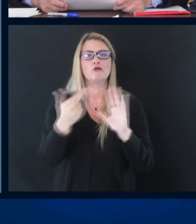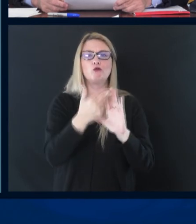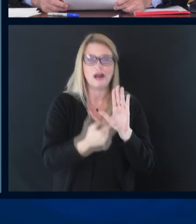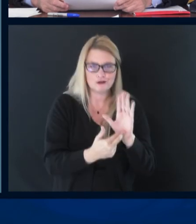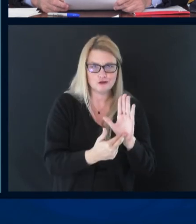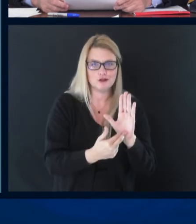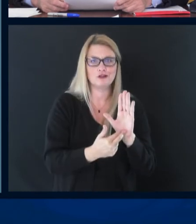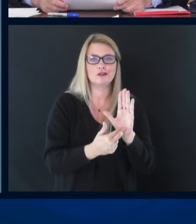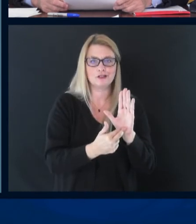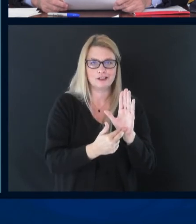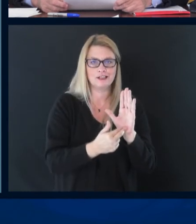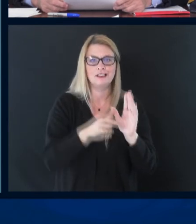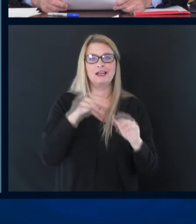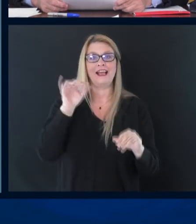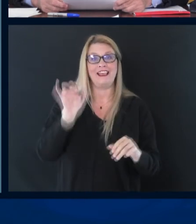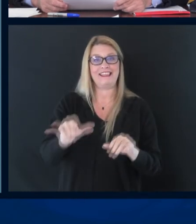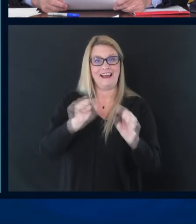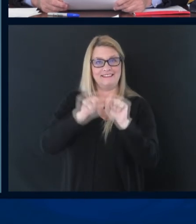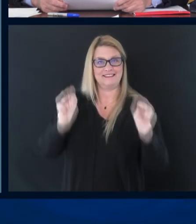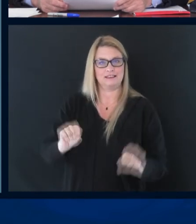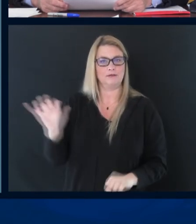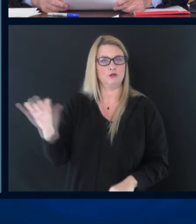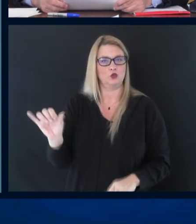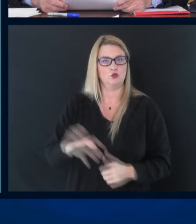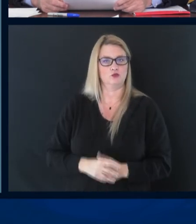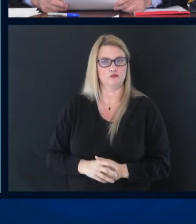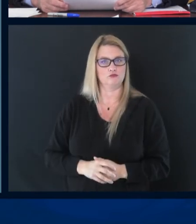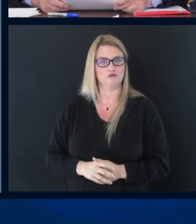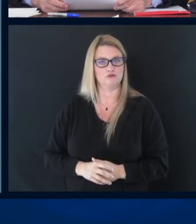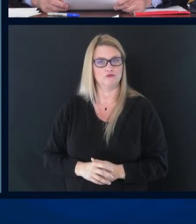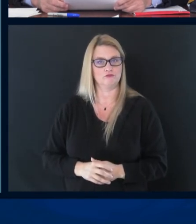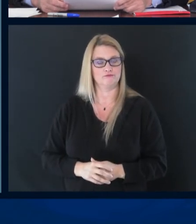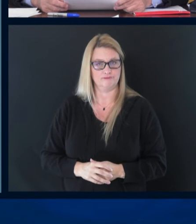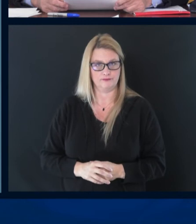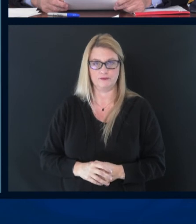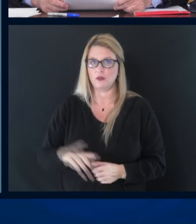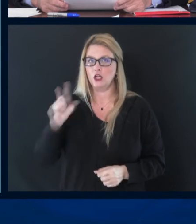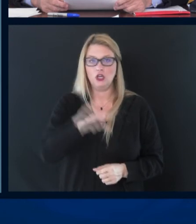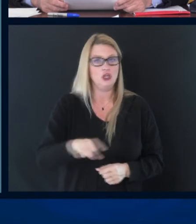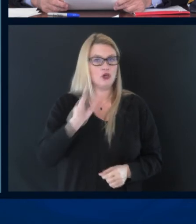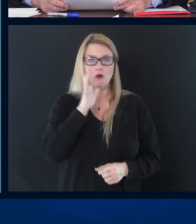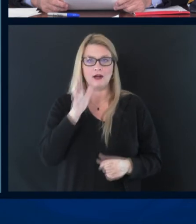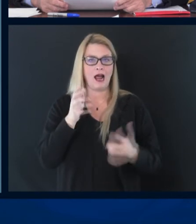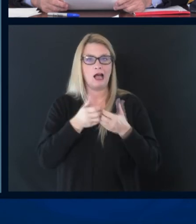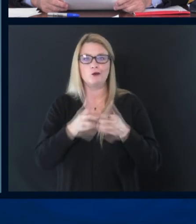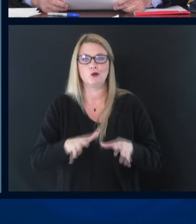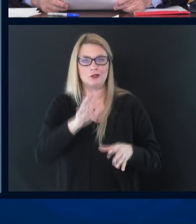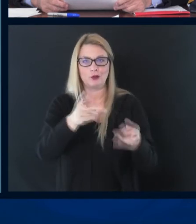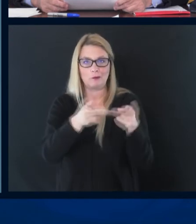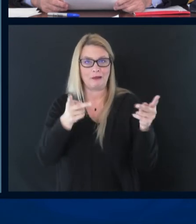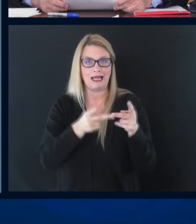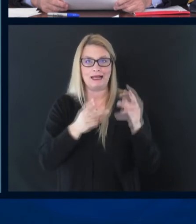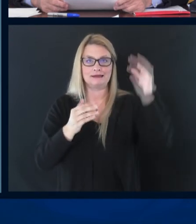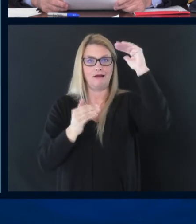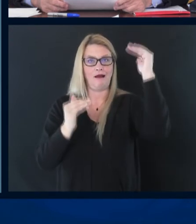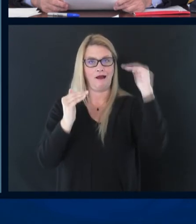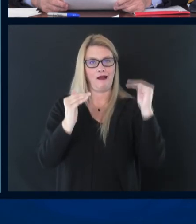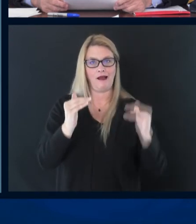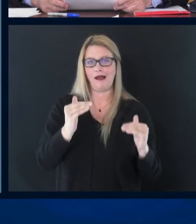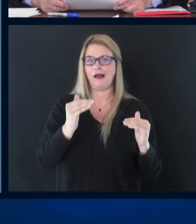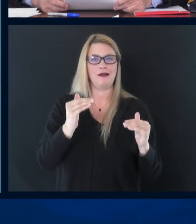in the Everbridge system also. You will not lose your spot in line. This helps us to